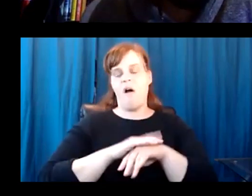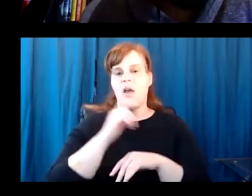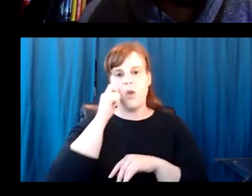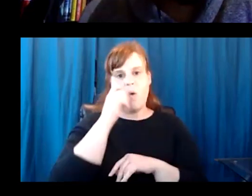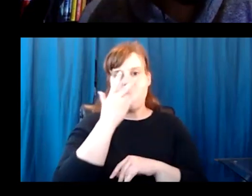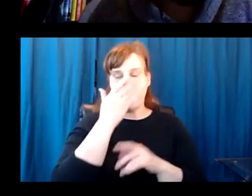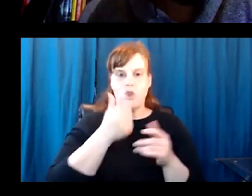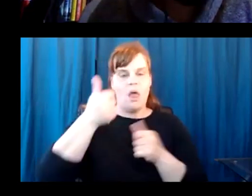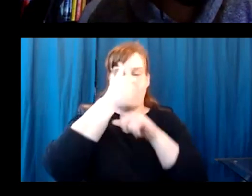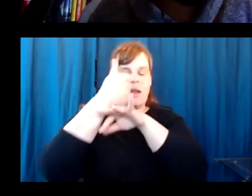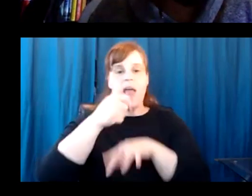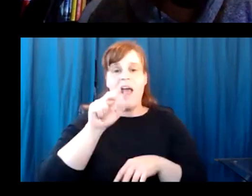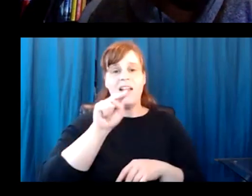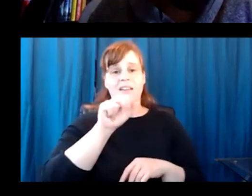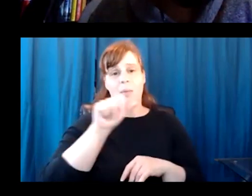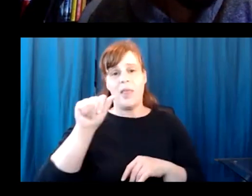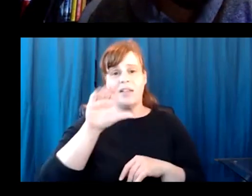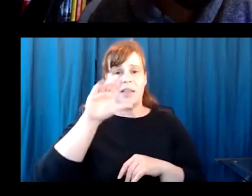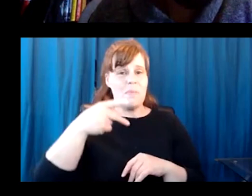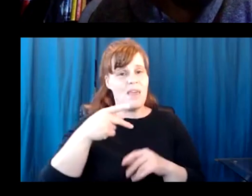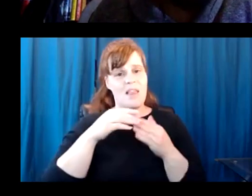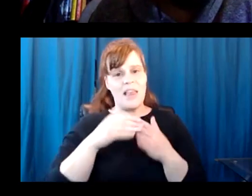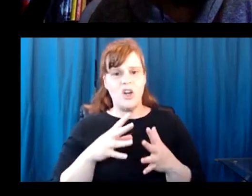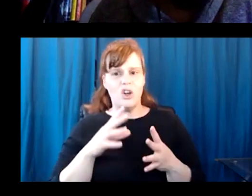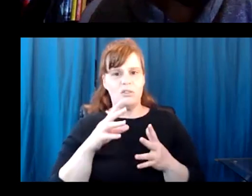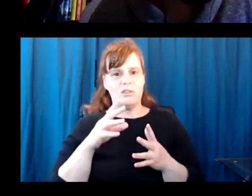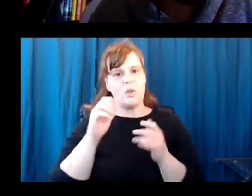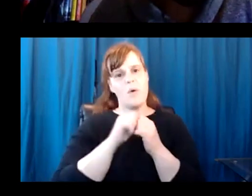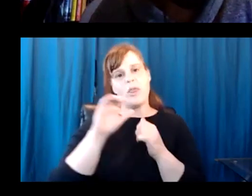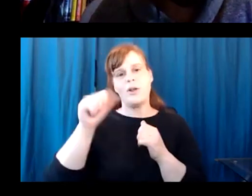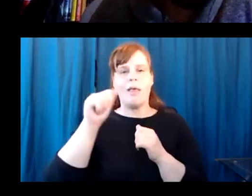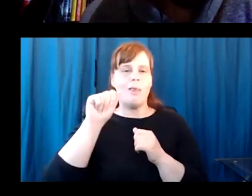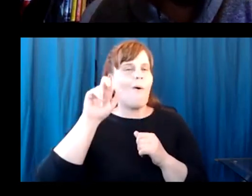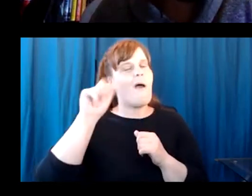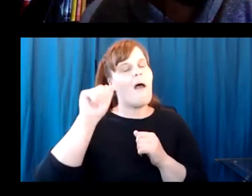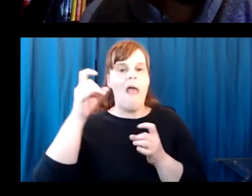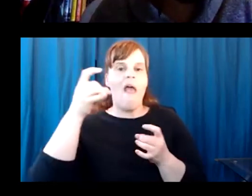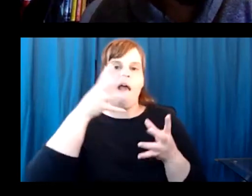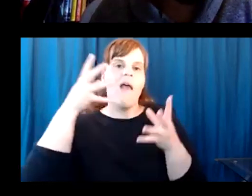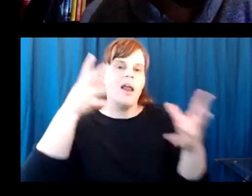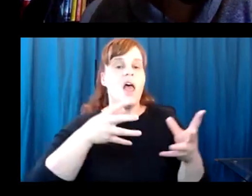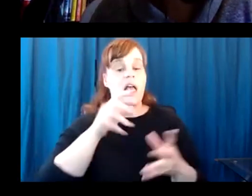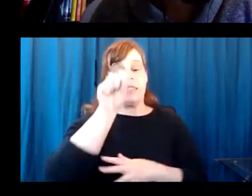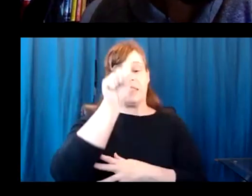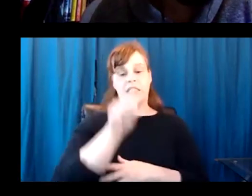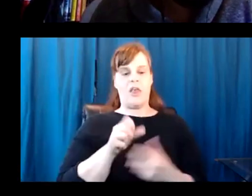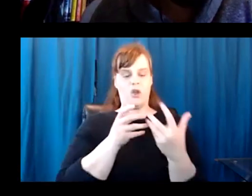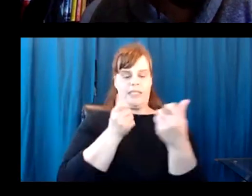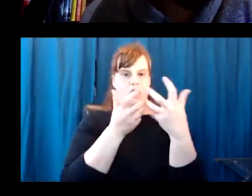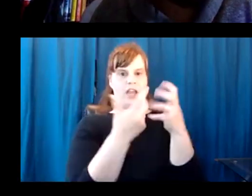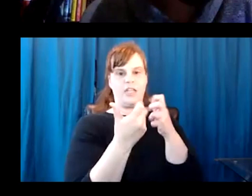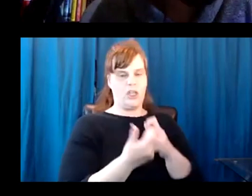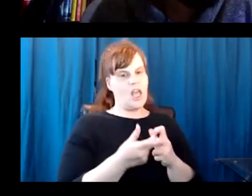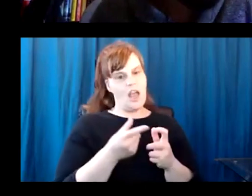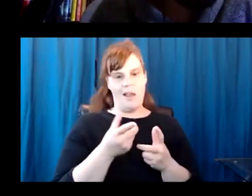NAACP leaders with their talented 10th aura, they hate it. Southern segregationists, desperate for a critical mass of other to